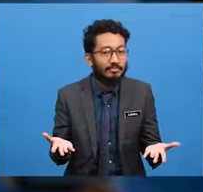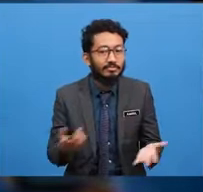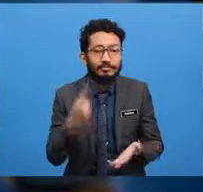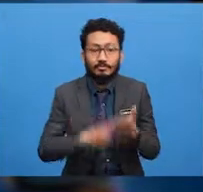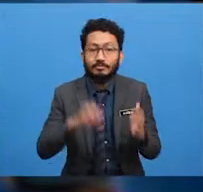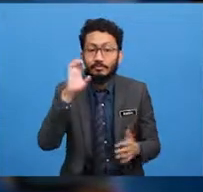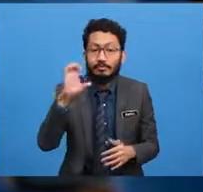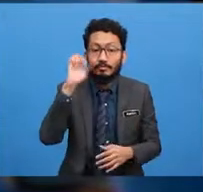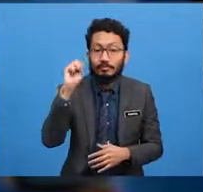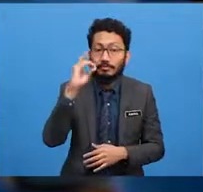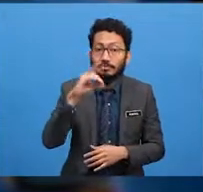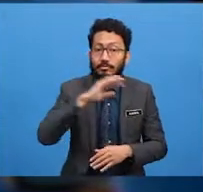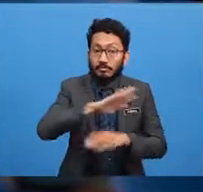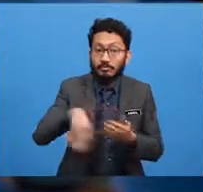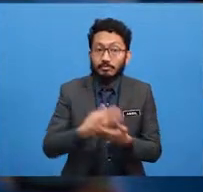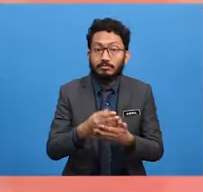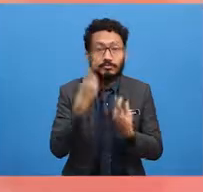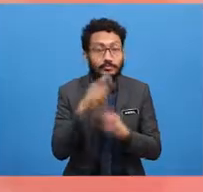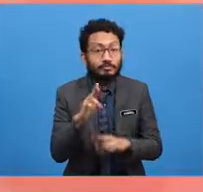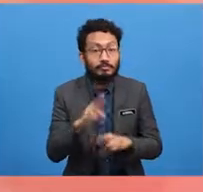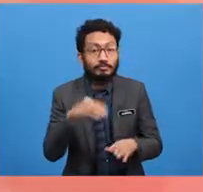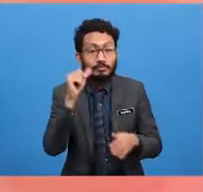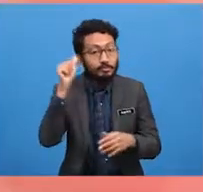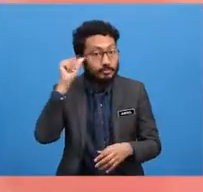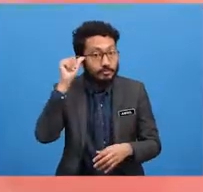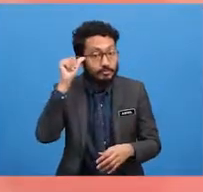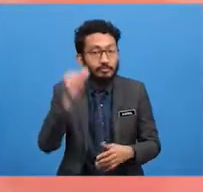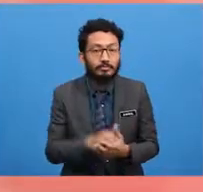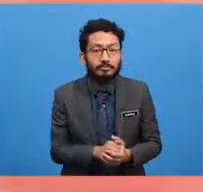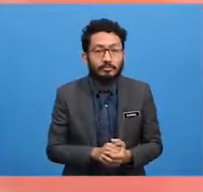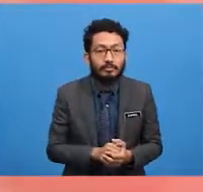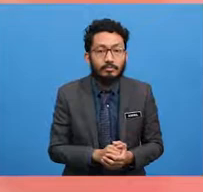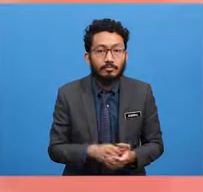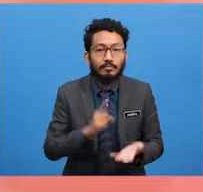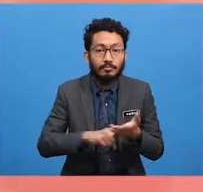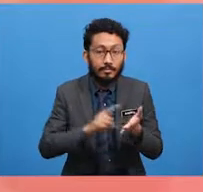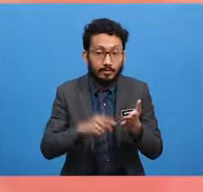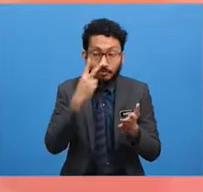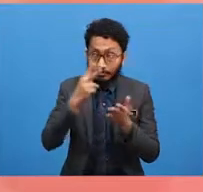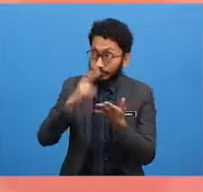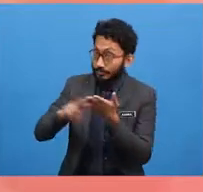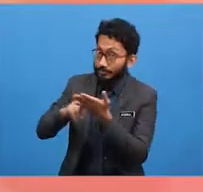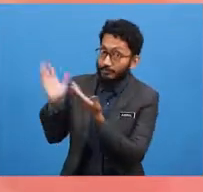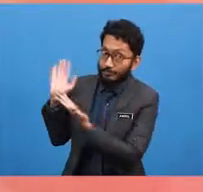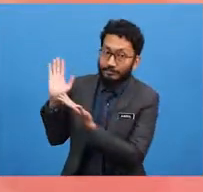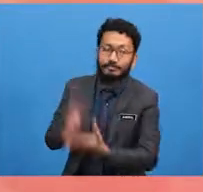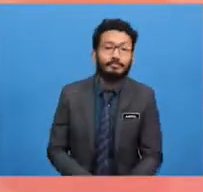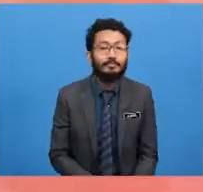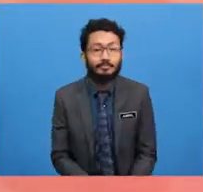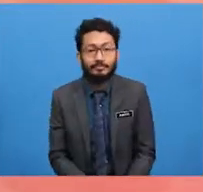in his reply to Andrew. A. Suggest something. B.